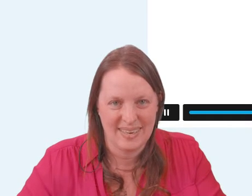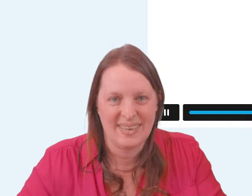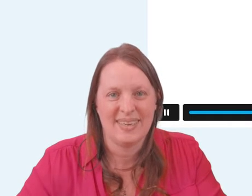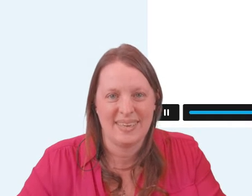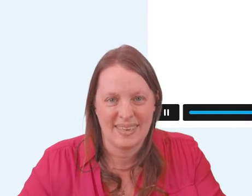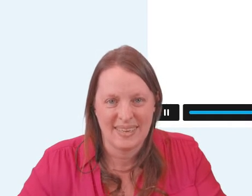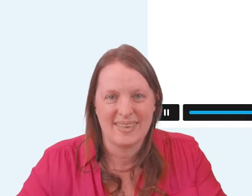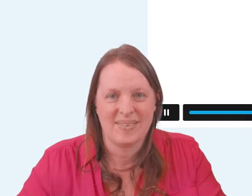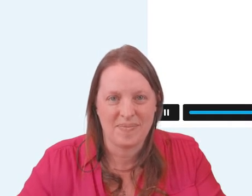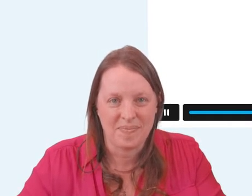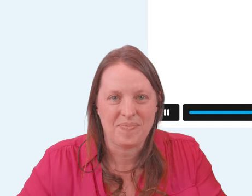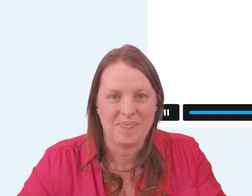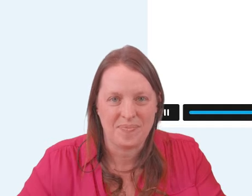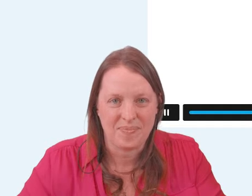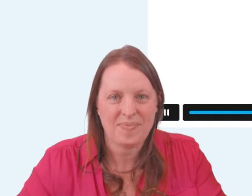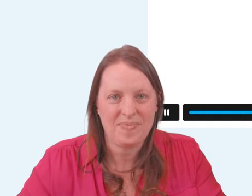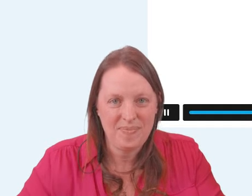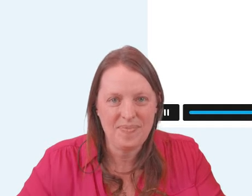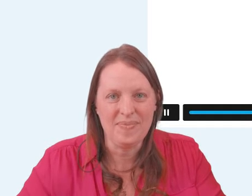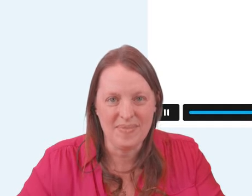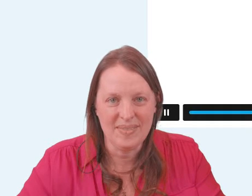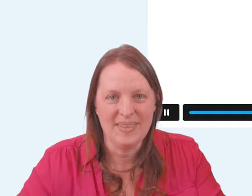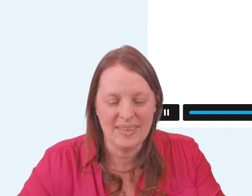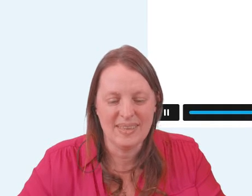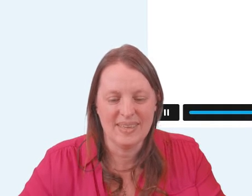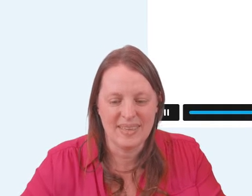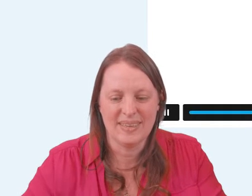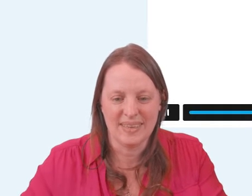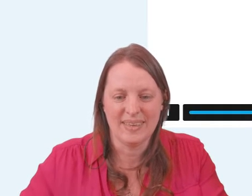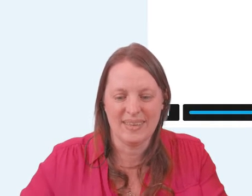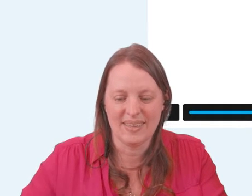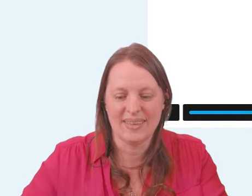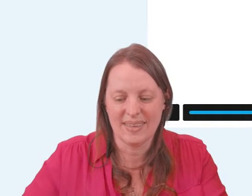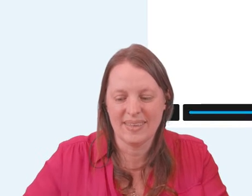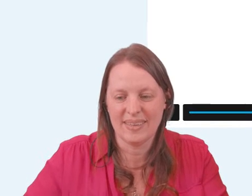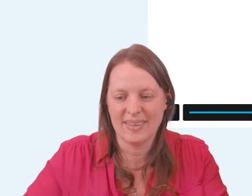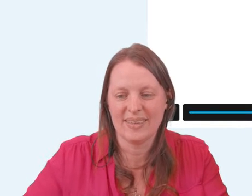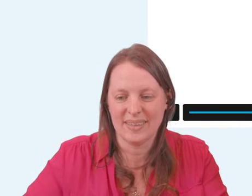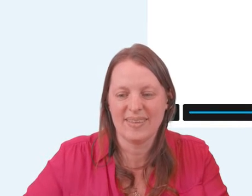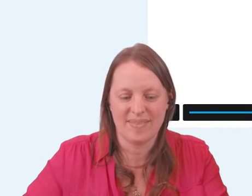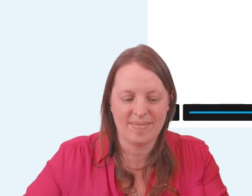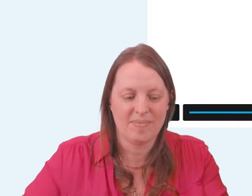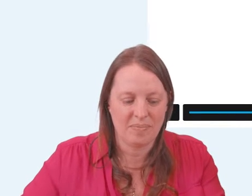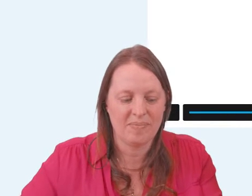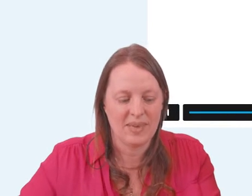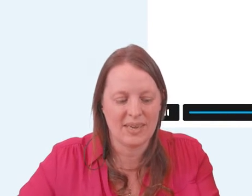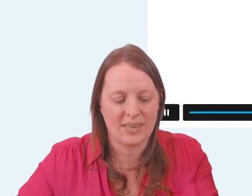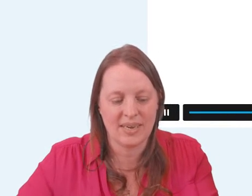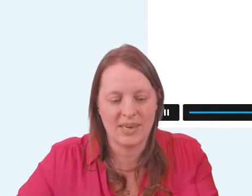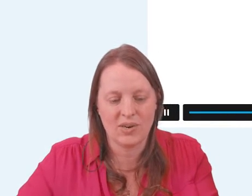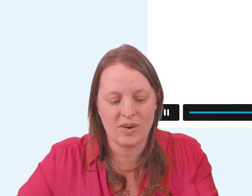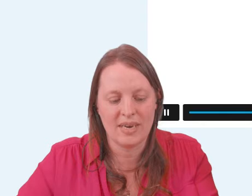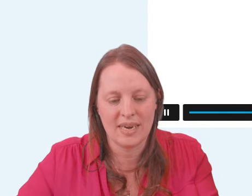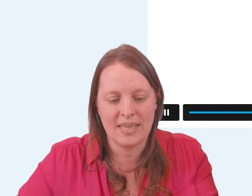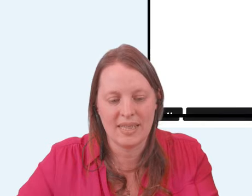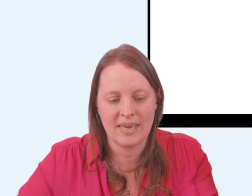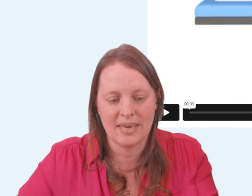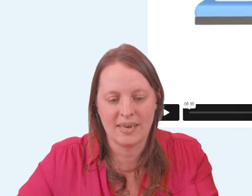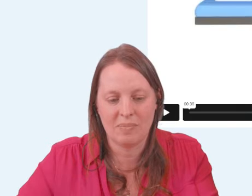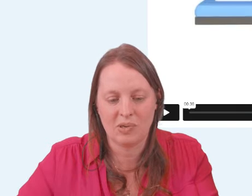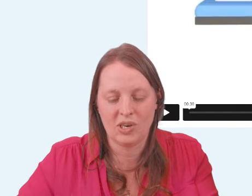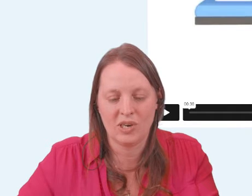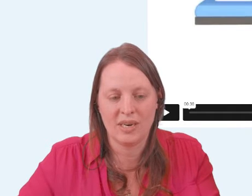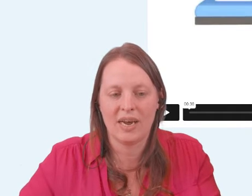contribution from Professor Hart. Our maneuver, I do this step. Yes, I agree. I